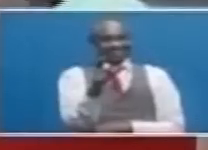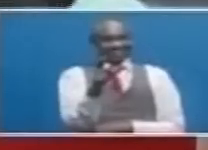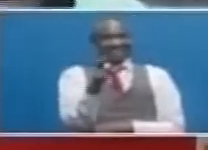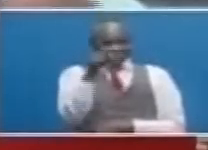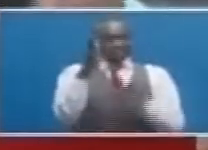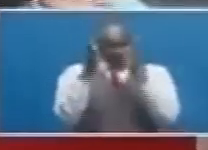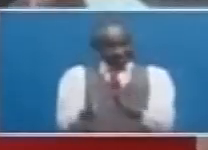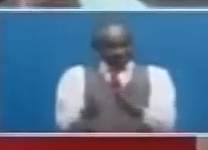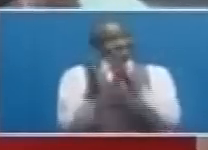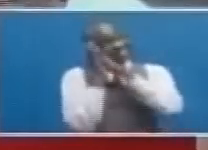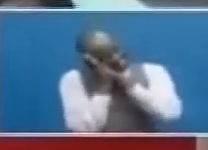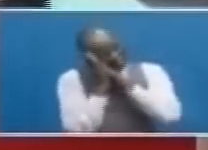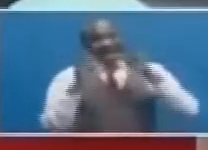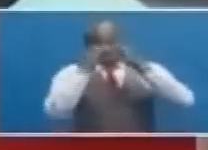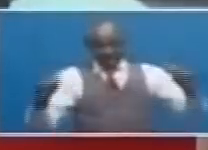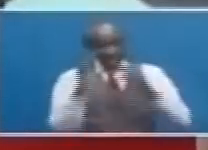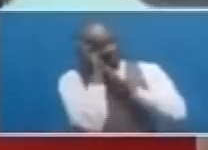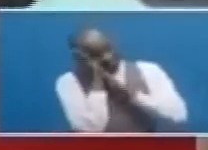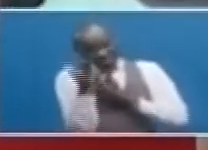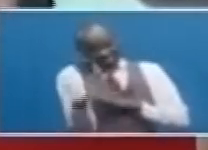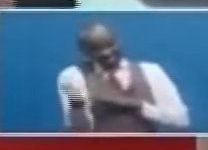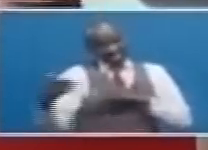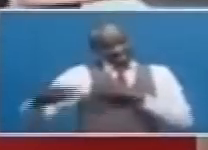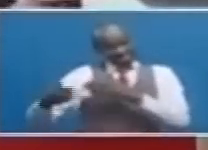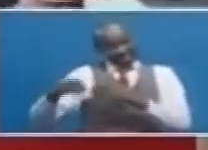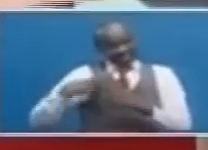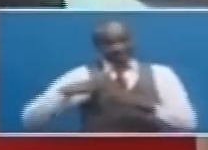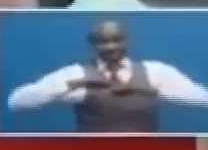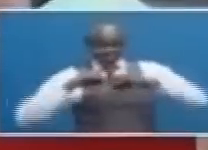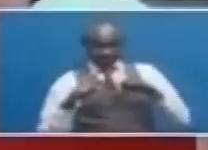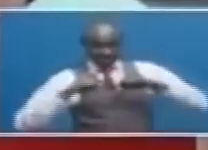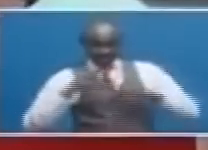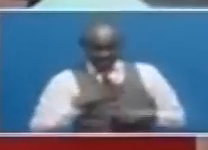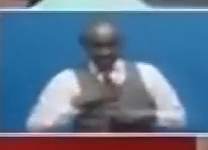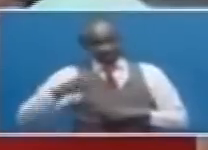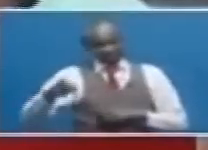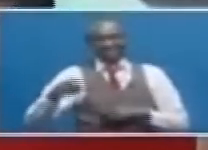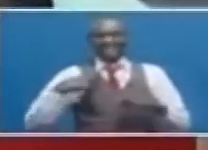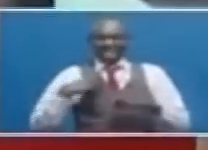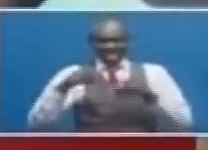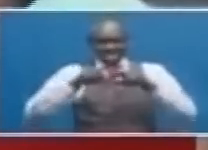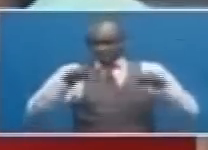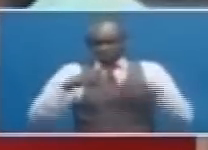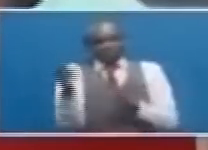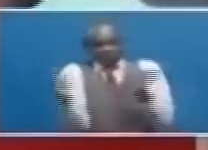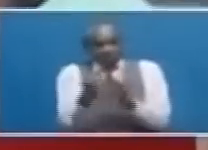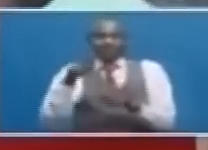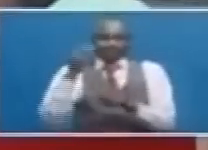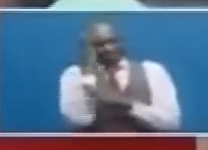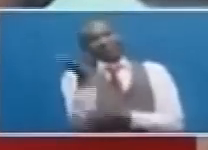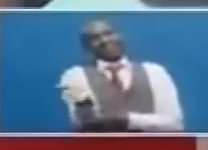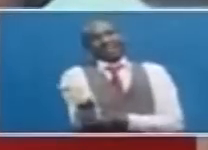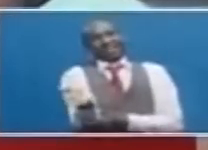The guy slept in a camping bed behind my couch in a tiny living room in a tiny flat. That's how he came to Kenya.